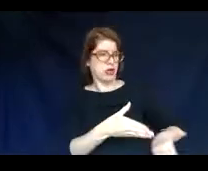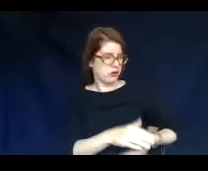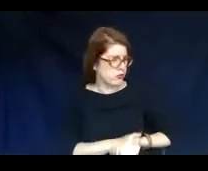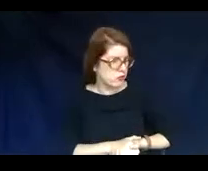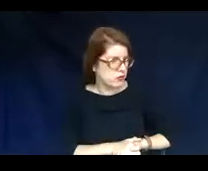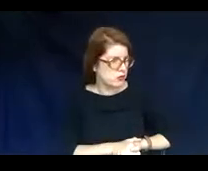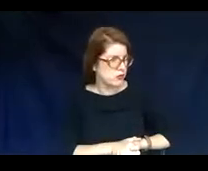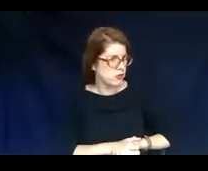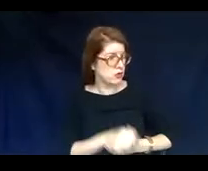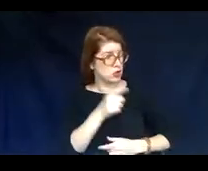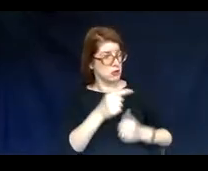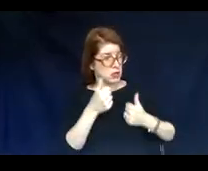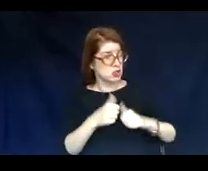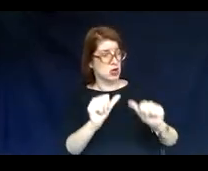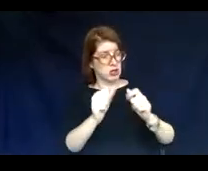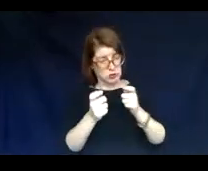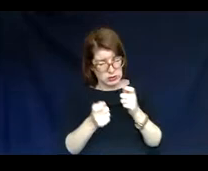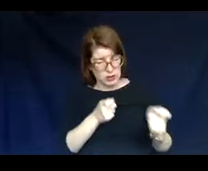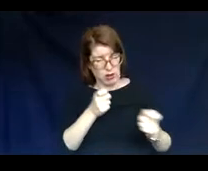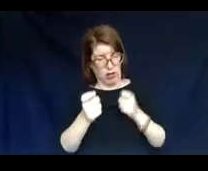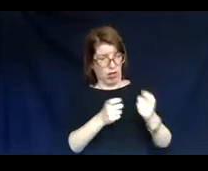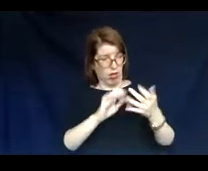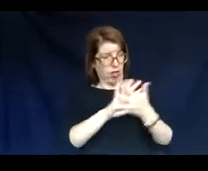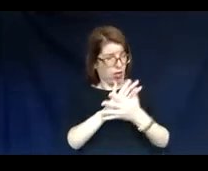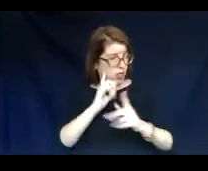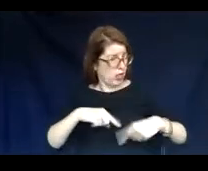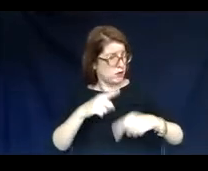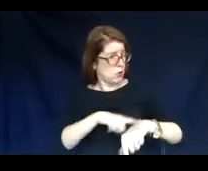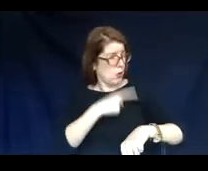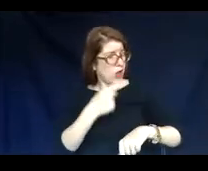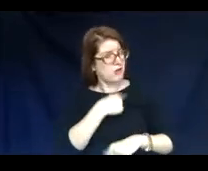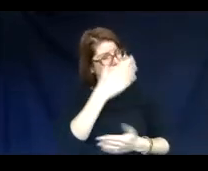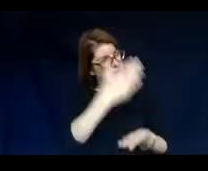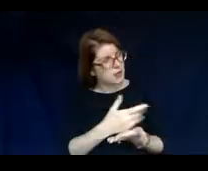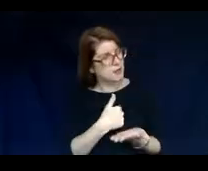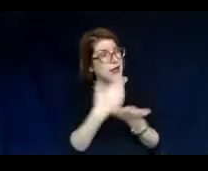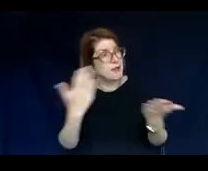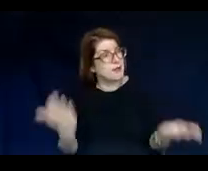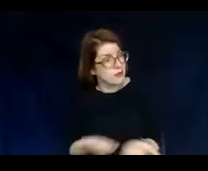He said, you've been trying to deal with this pain for so long. Stop. I am here.